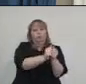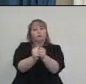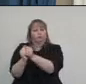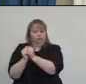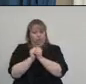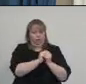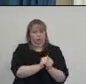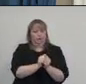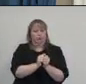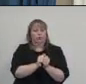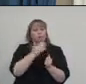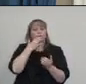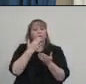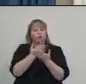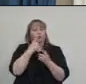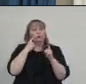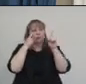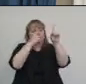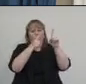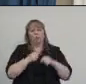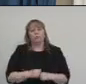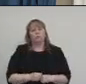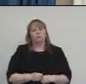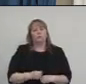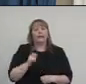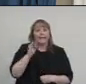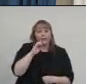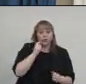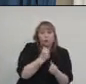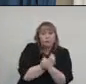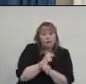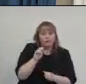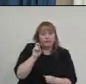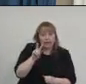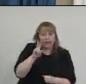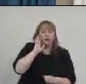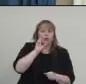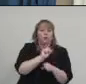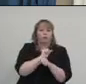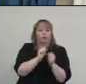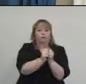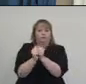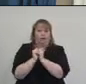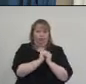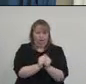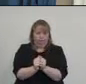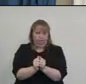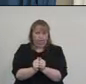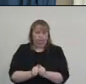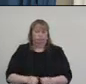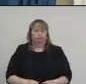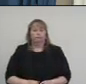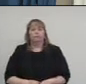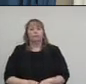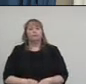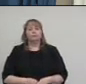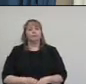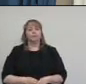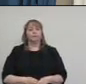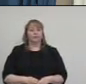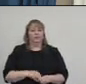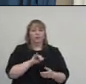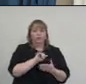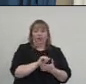agree, but if you love Nevada, we're going to do this together. That's why, in order to help us navigate Phase